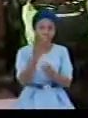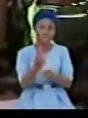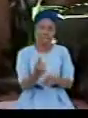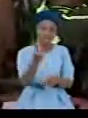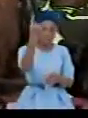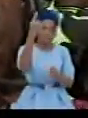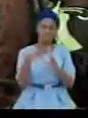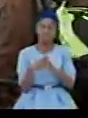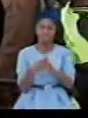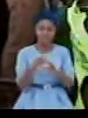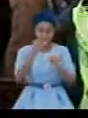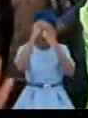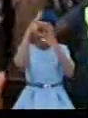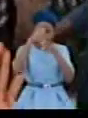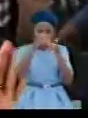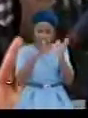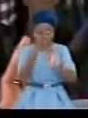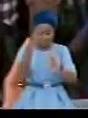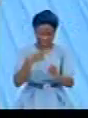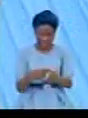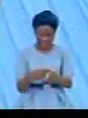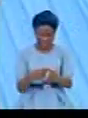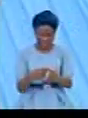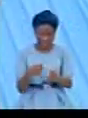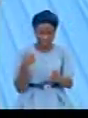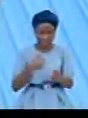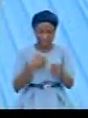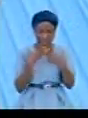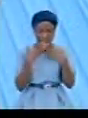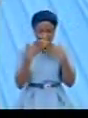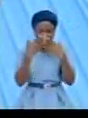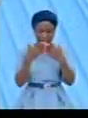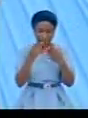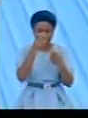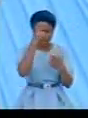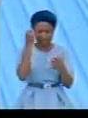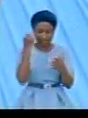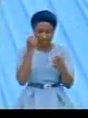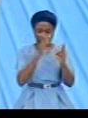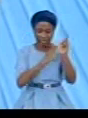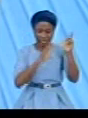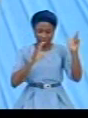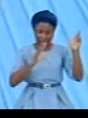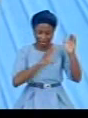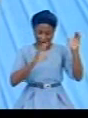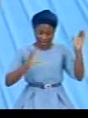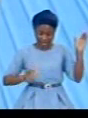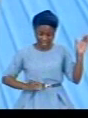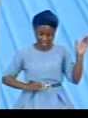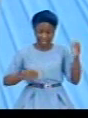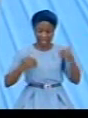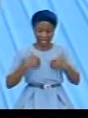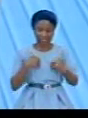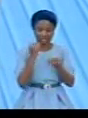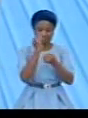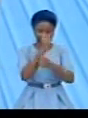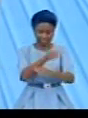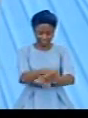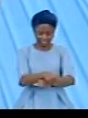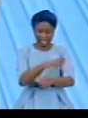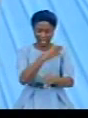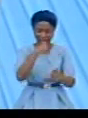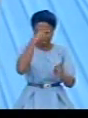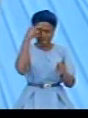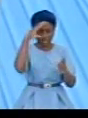Father, in Jesus' name. We thank you because Christ has overcome. And because he